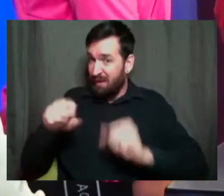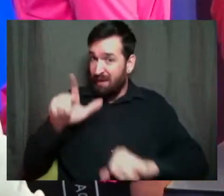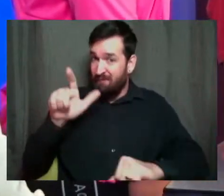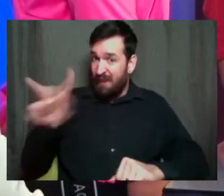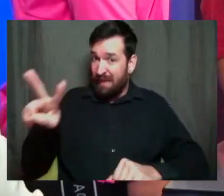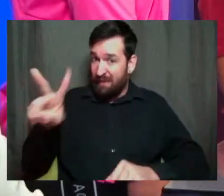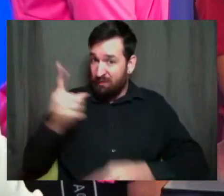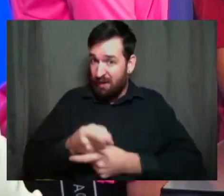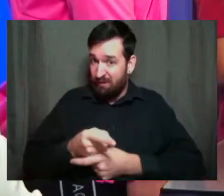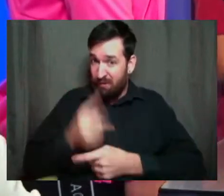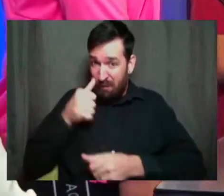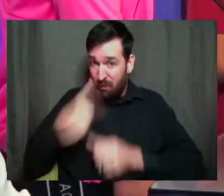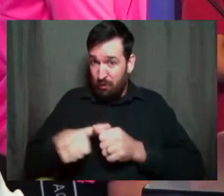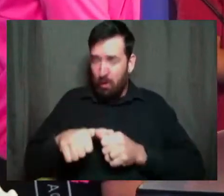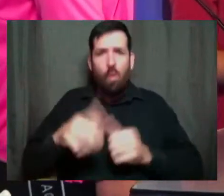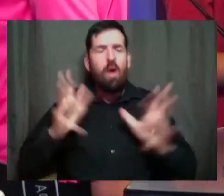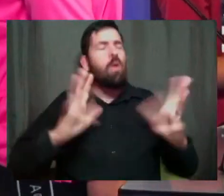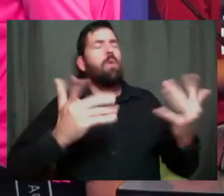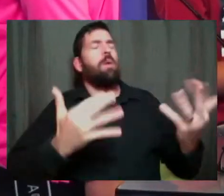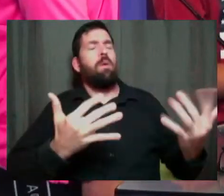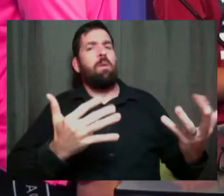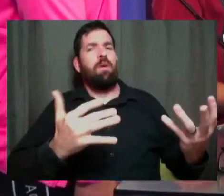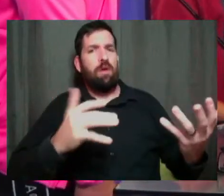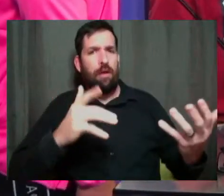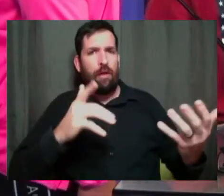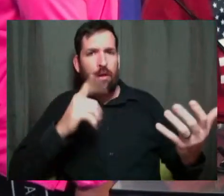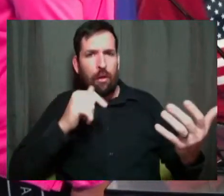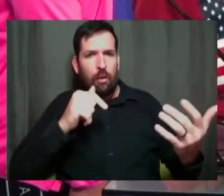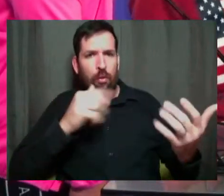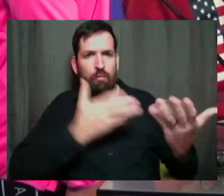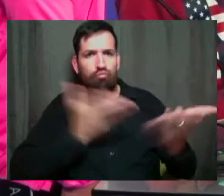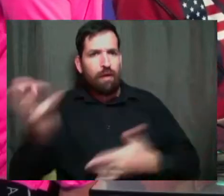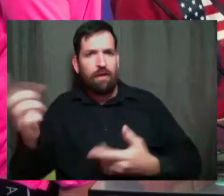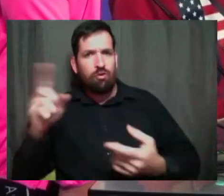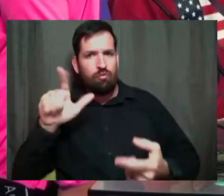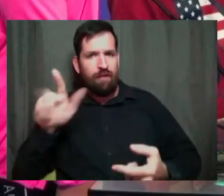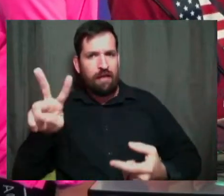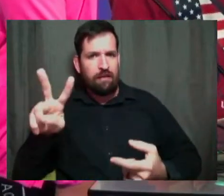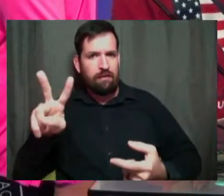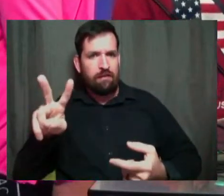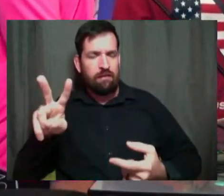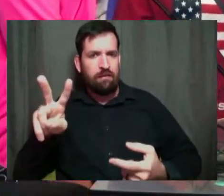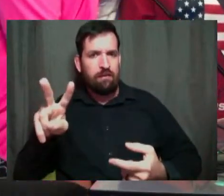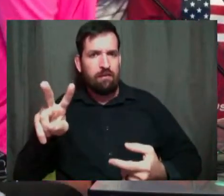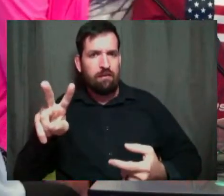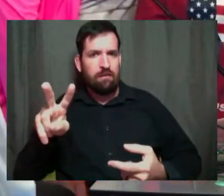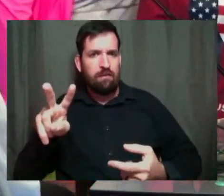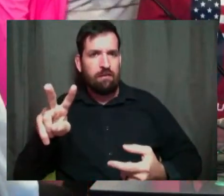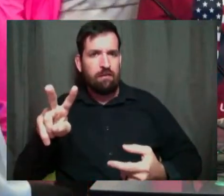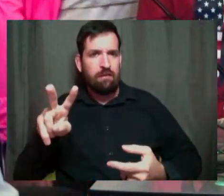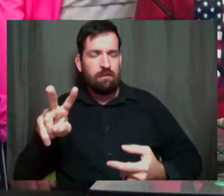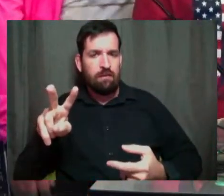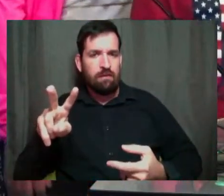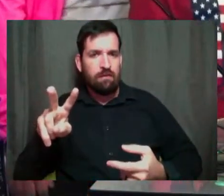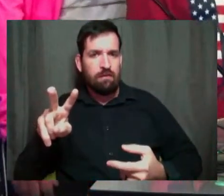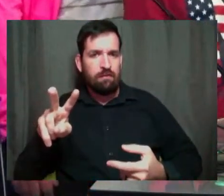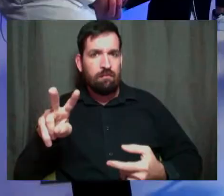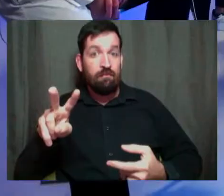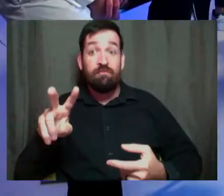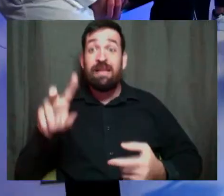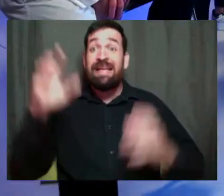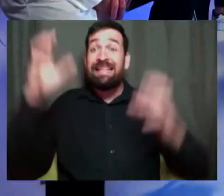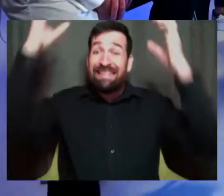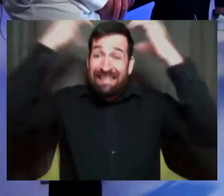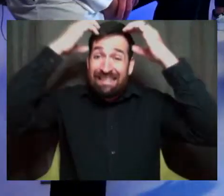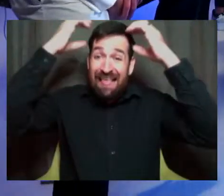Ooh. Wait a minute. Who were you taking to Vegas? I remember we had this conversation. I get to go to Disneyland. Disneyland